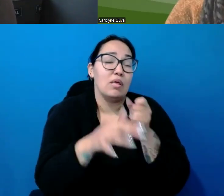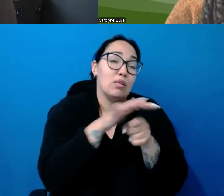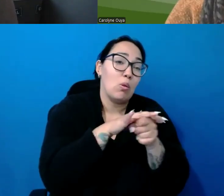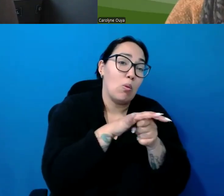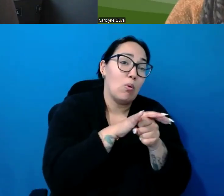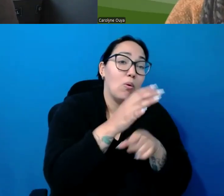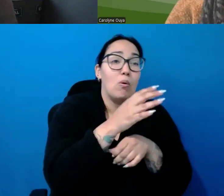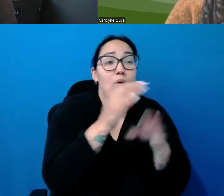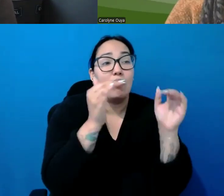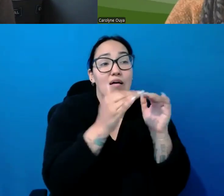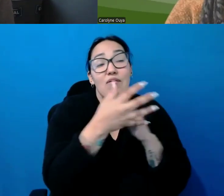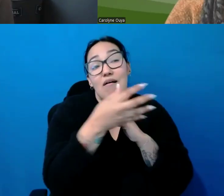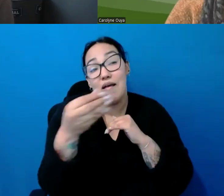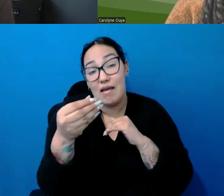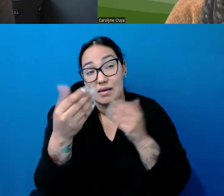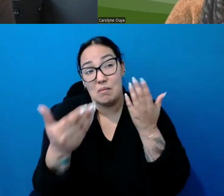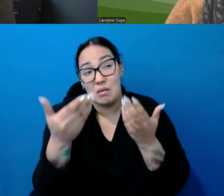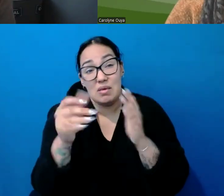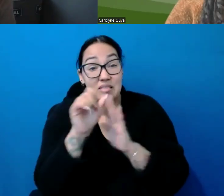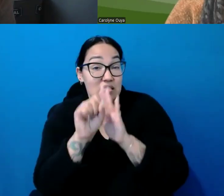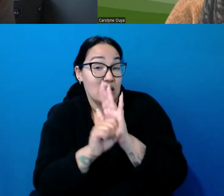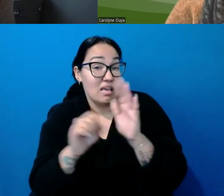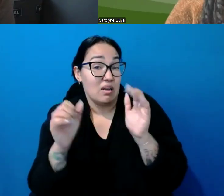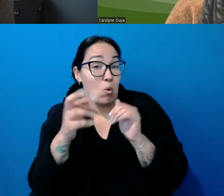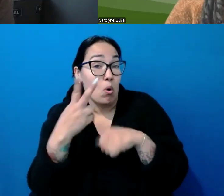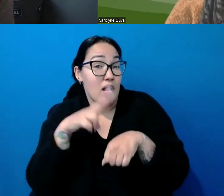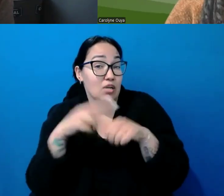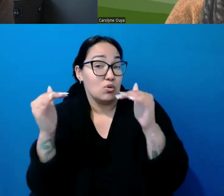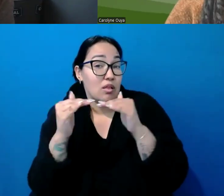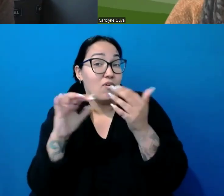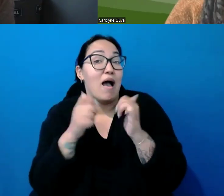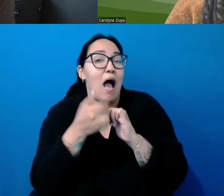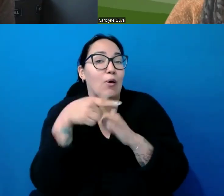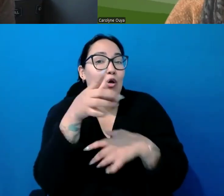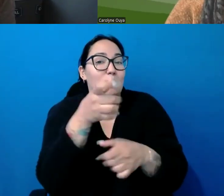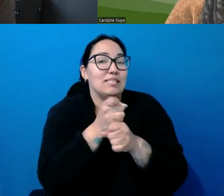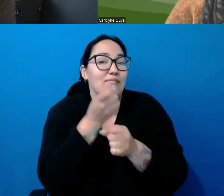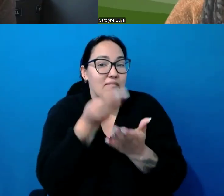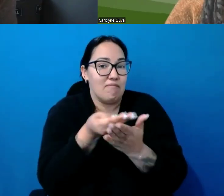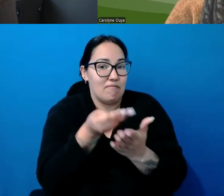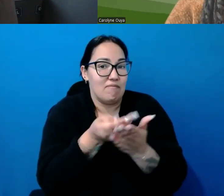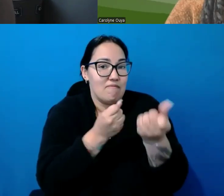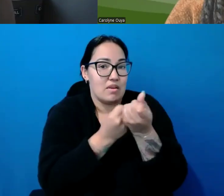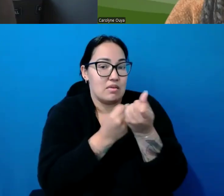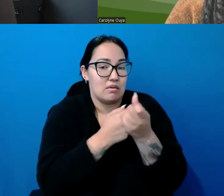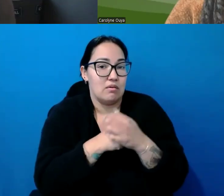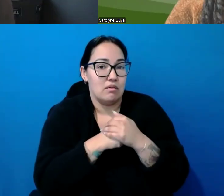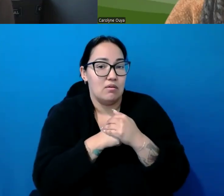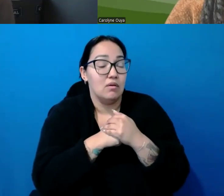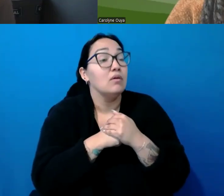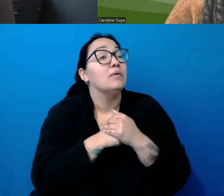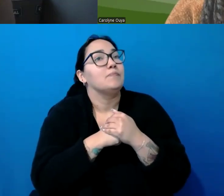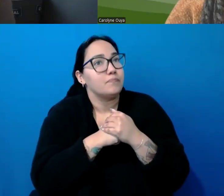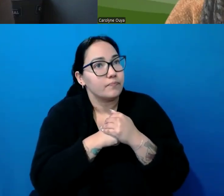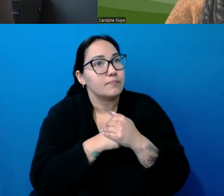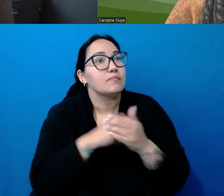local level as well as maybe the state or national level in terms of how you're receiving that funding. Yeah, I think it's